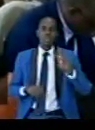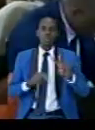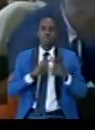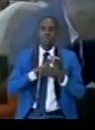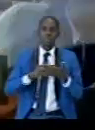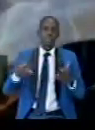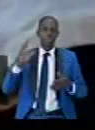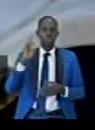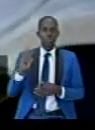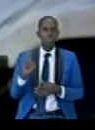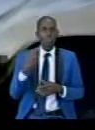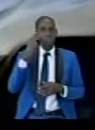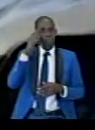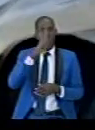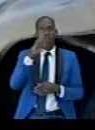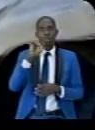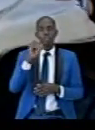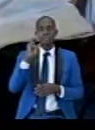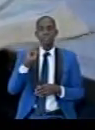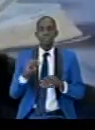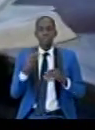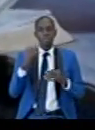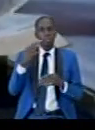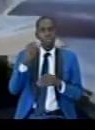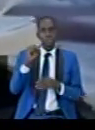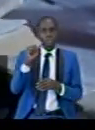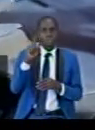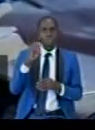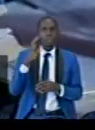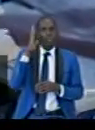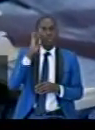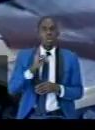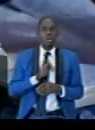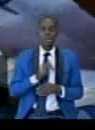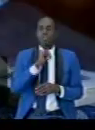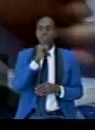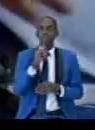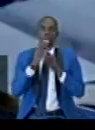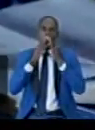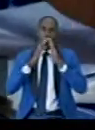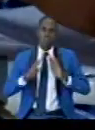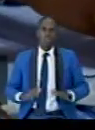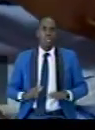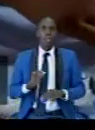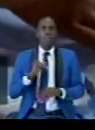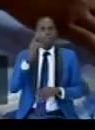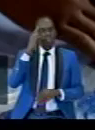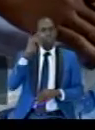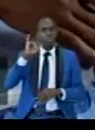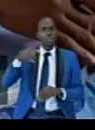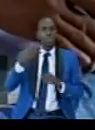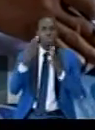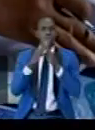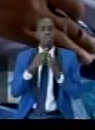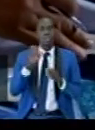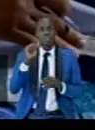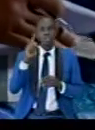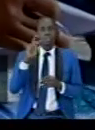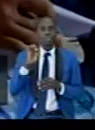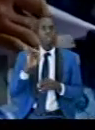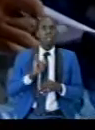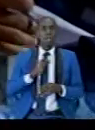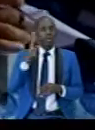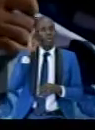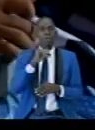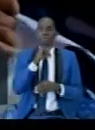Zion's sake will I not hold my peace, and for Jerusalem's sake I will not rest until